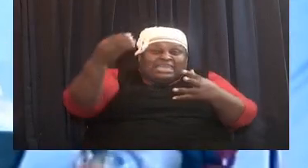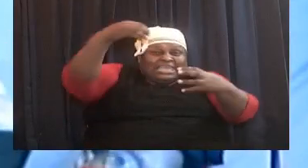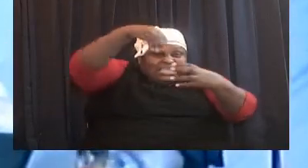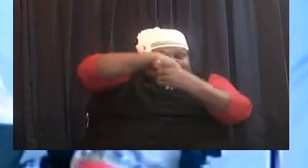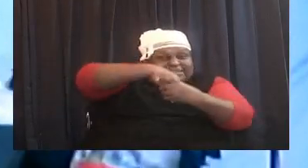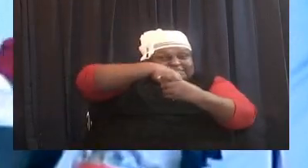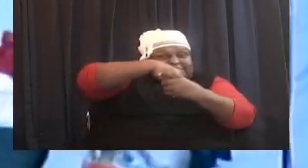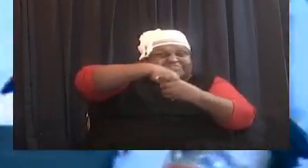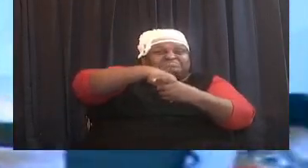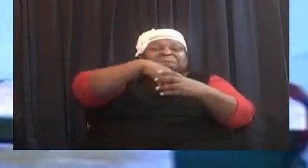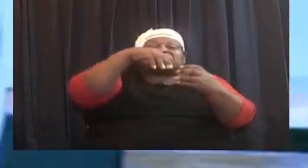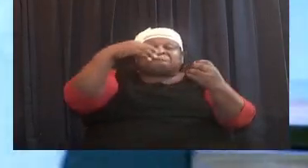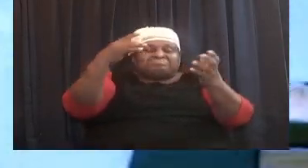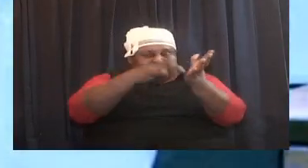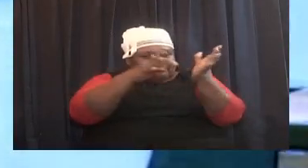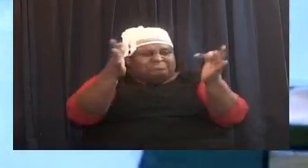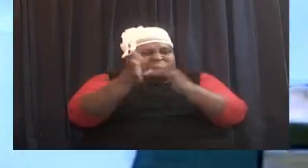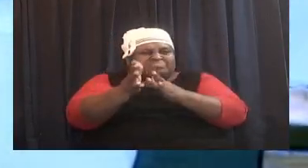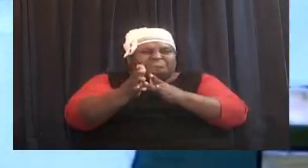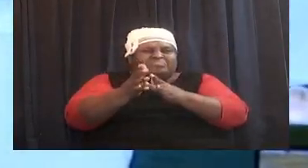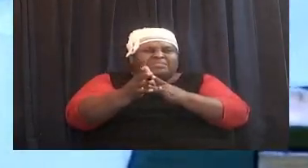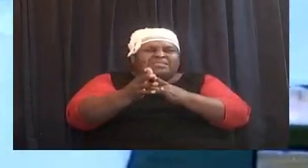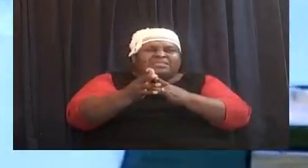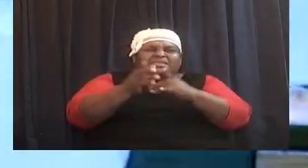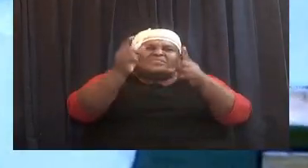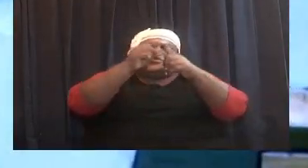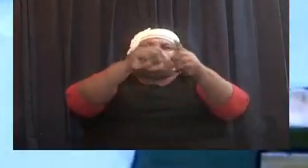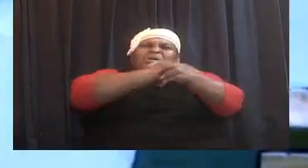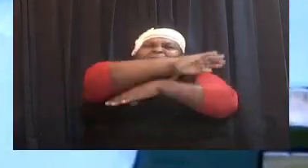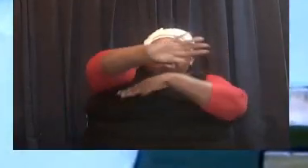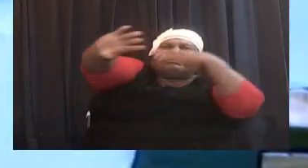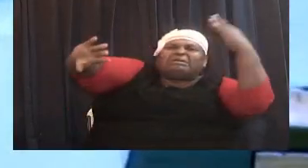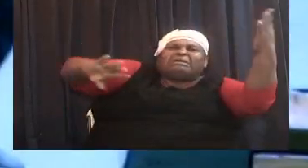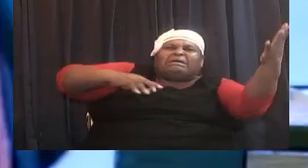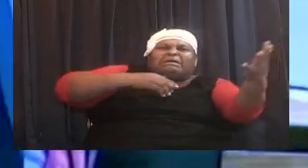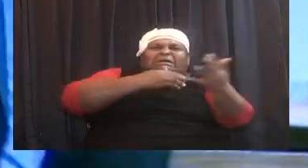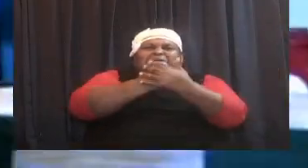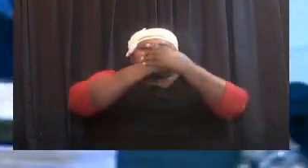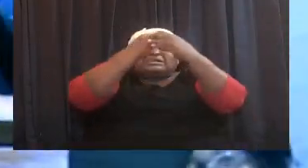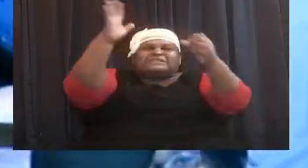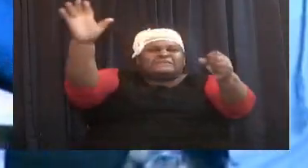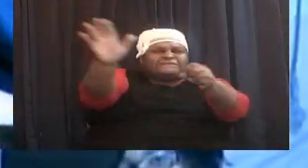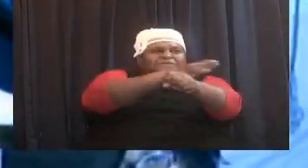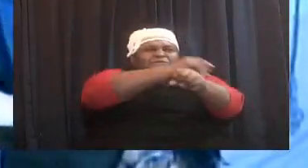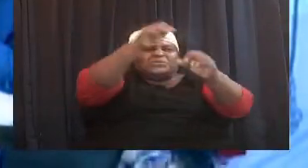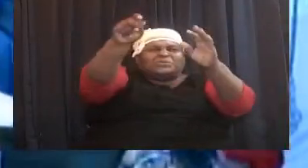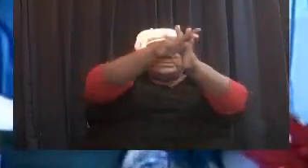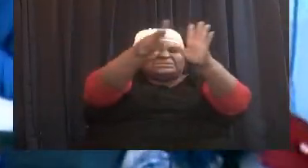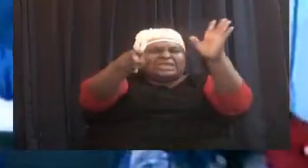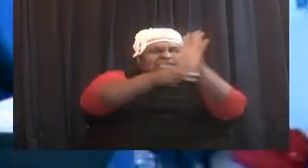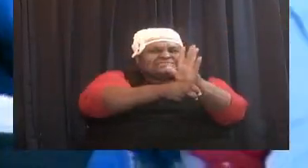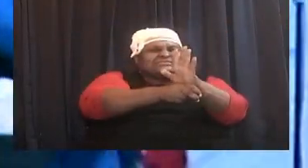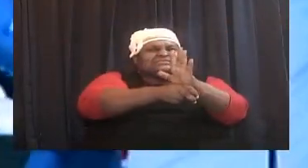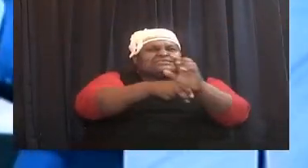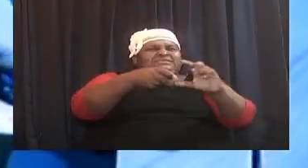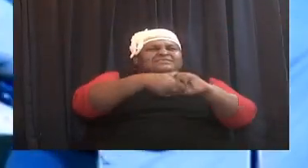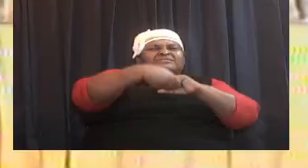Jesus, dwelleth all the fullness of what God